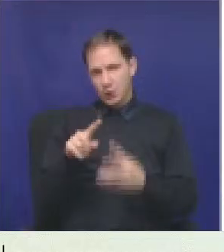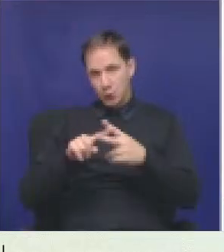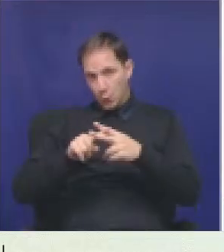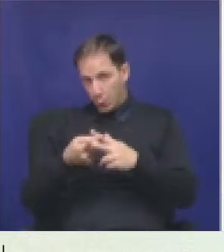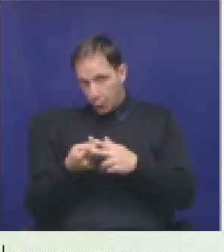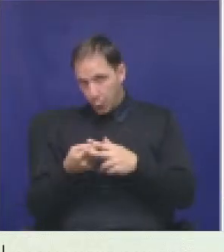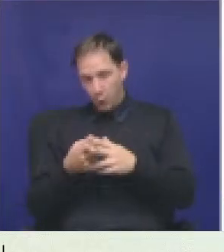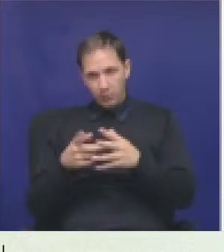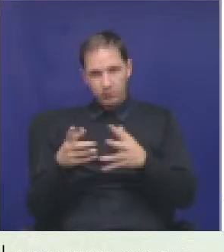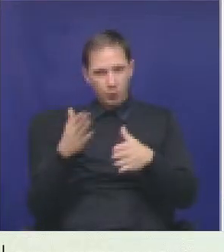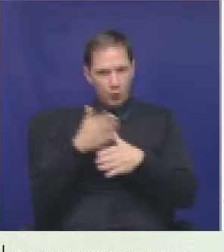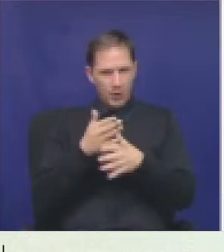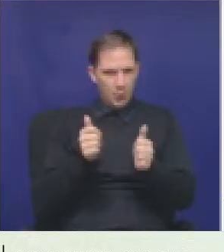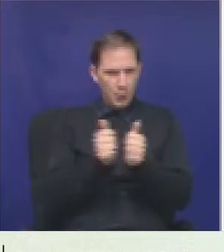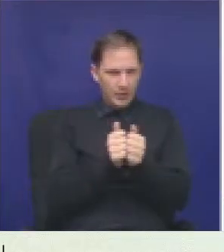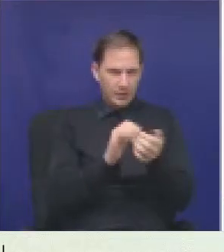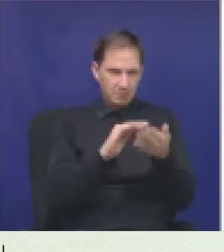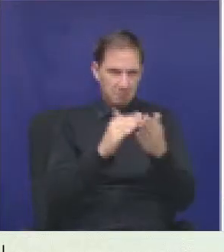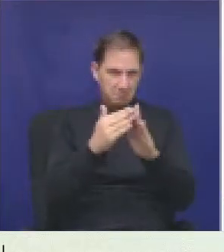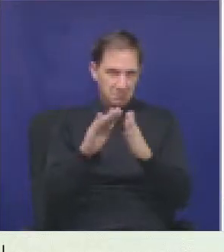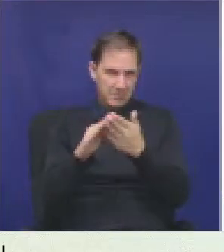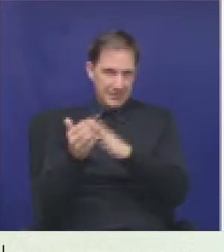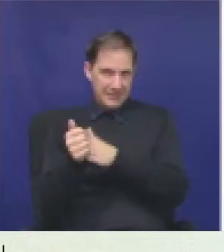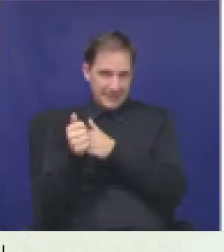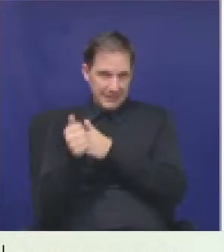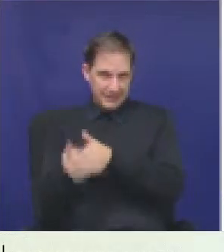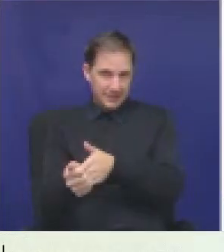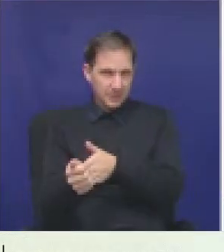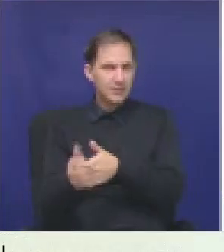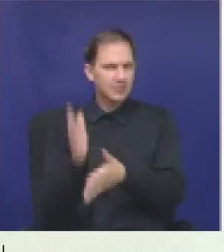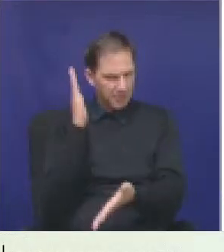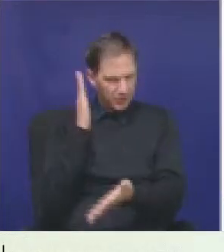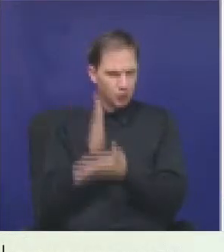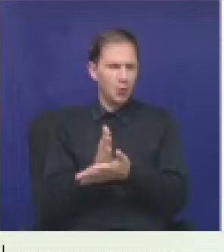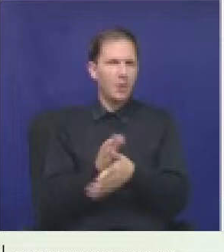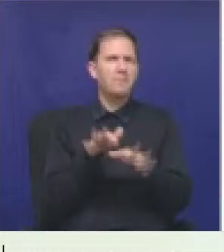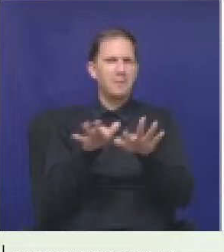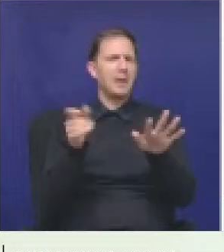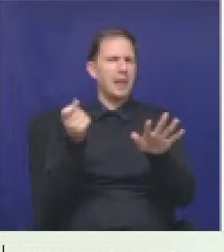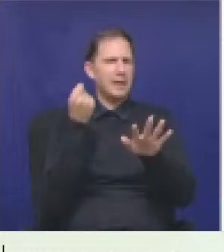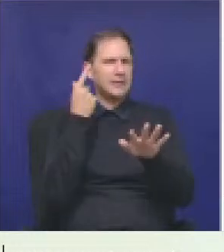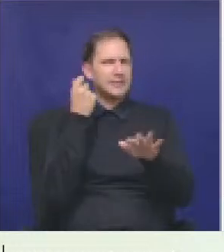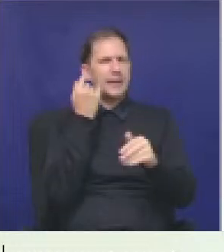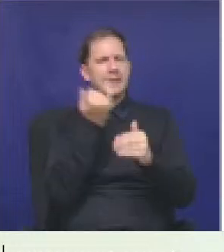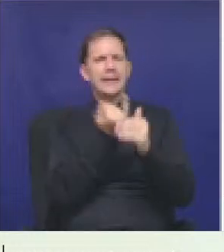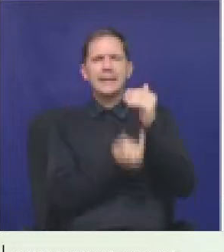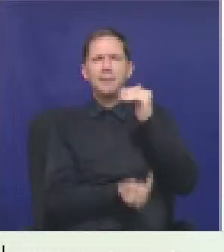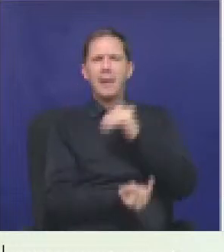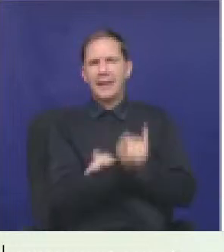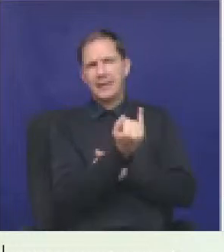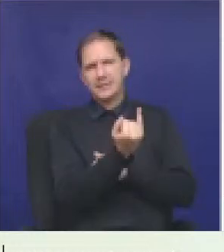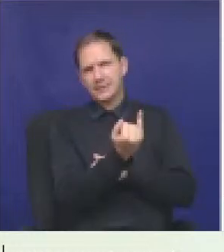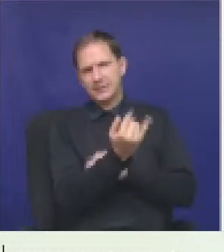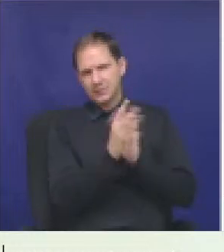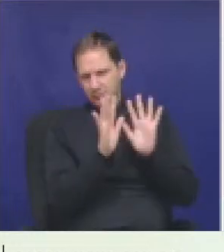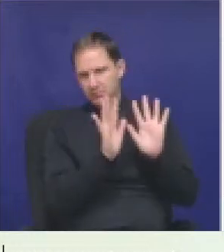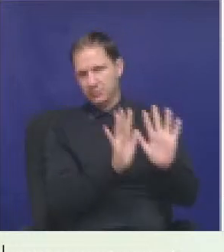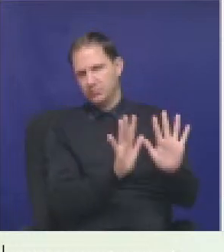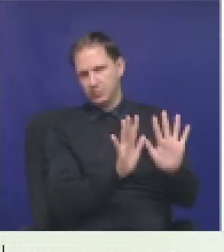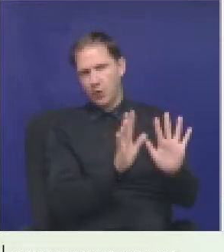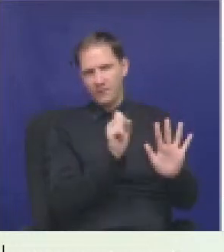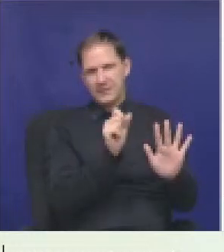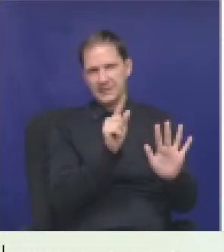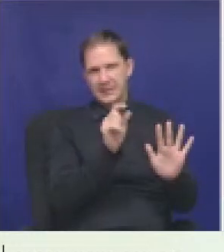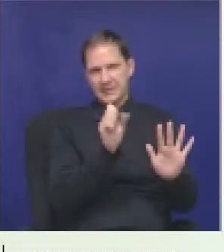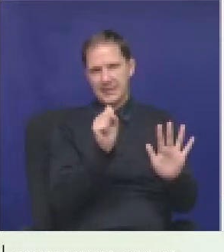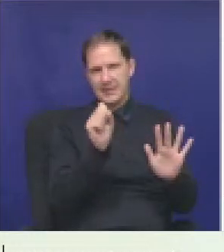strengthening partnerships with community leaders, and reaffirming the independence and credibility of our statistical systems. Only then can we ensure